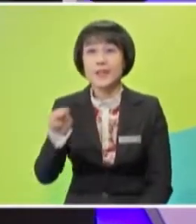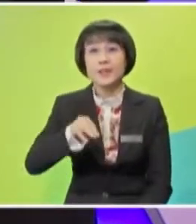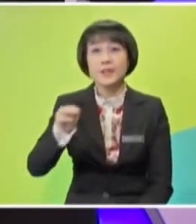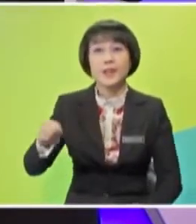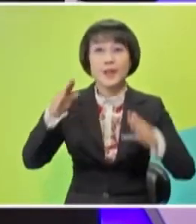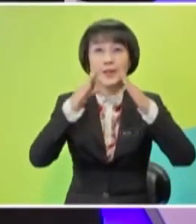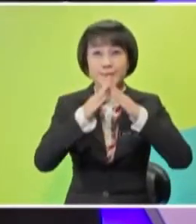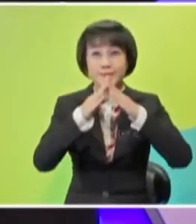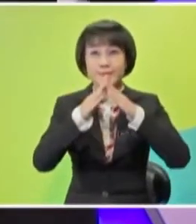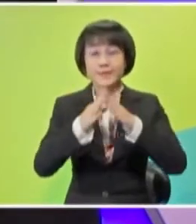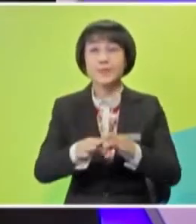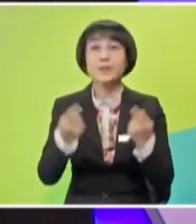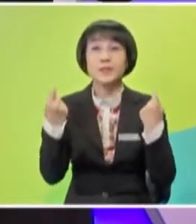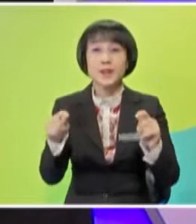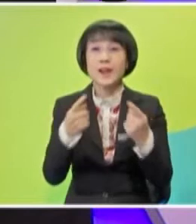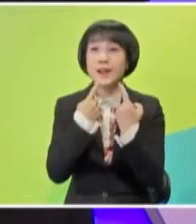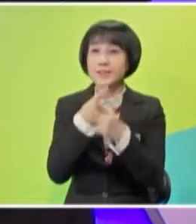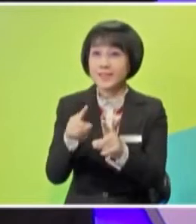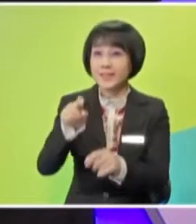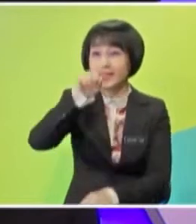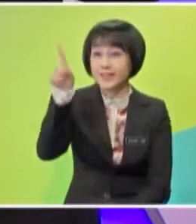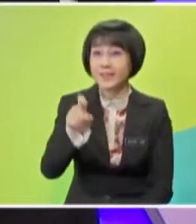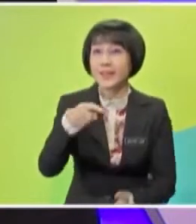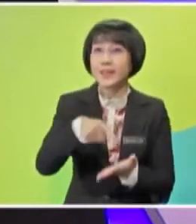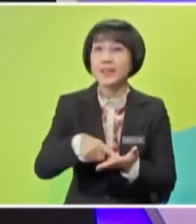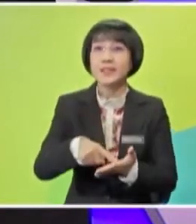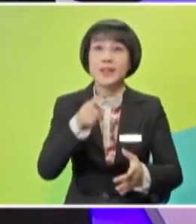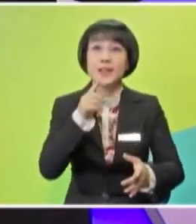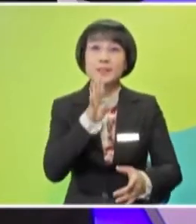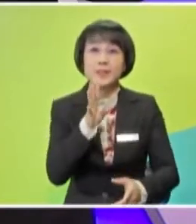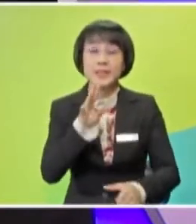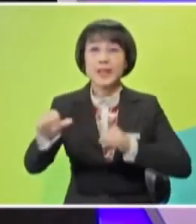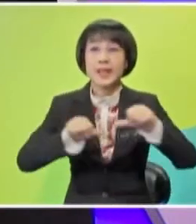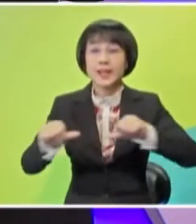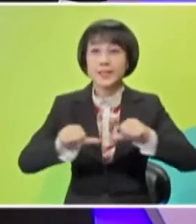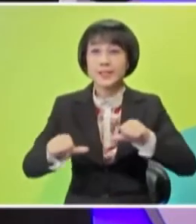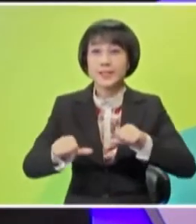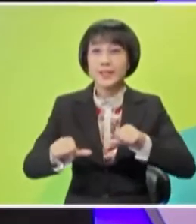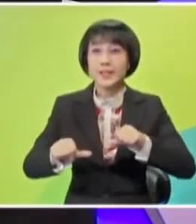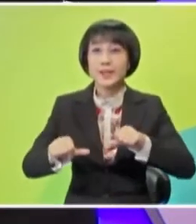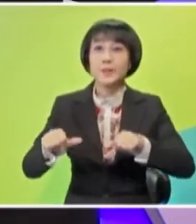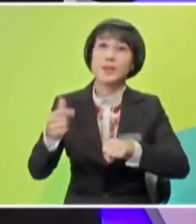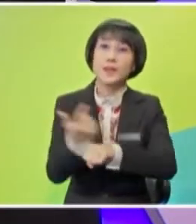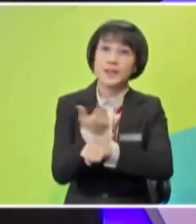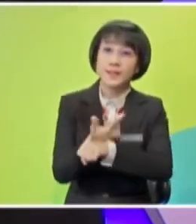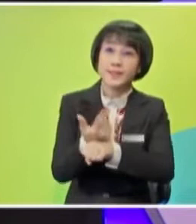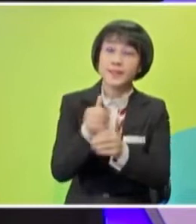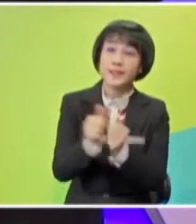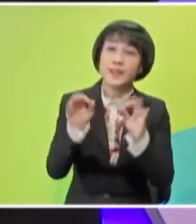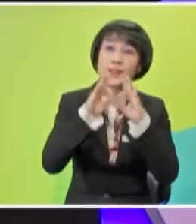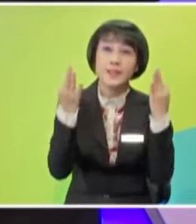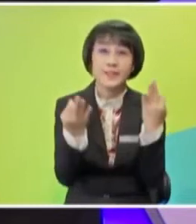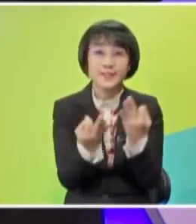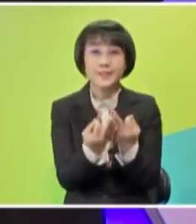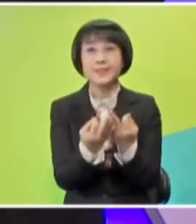actually try to answer this question, because this is going to be a speaking activity. You can practice it with your family members and also maybe your friends at